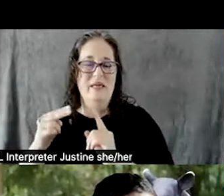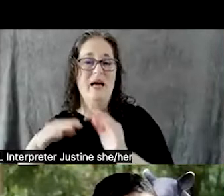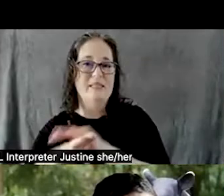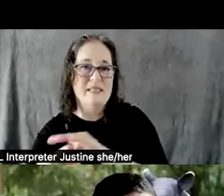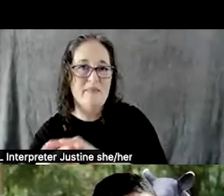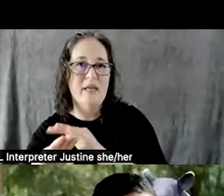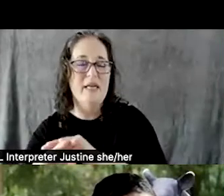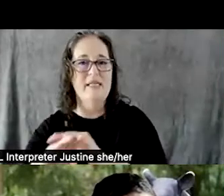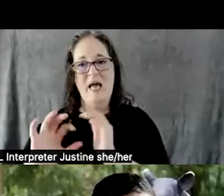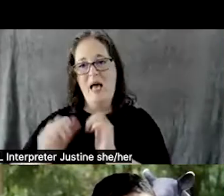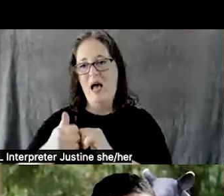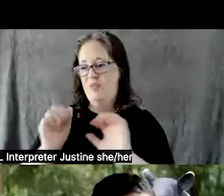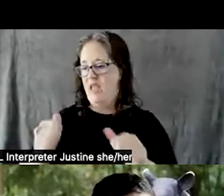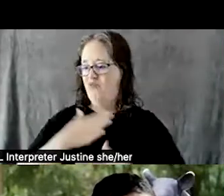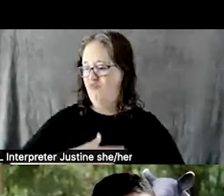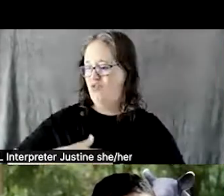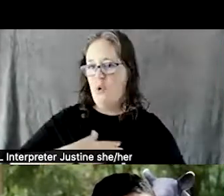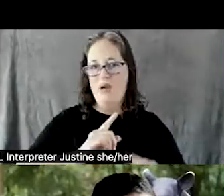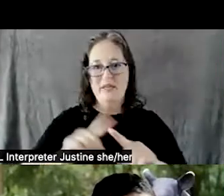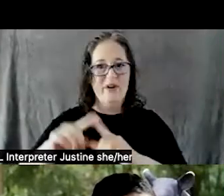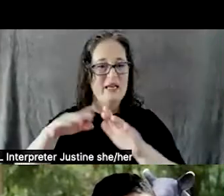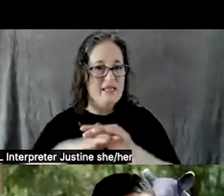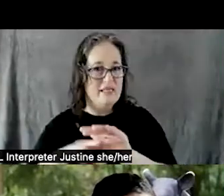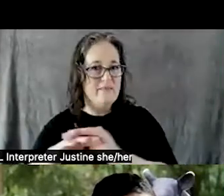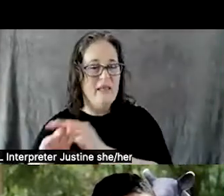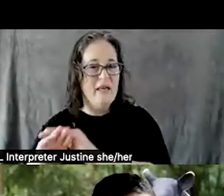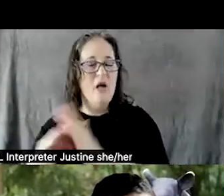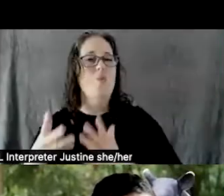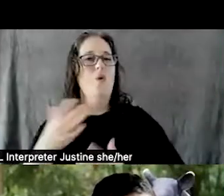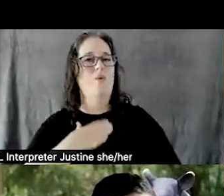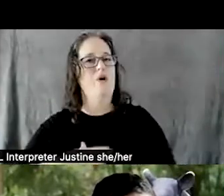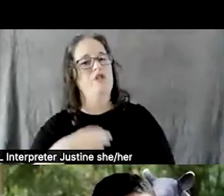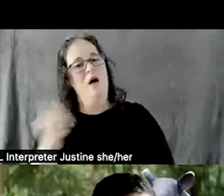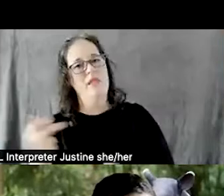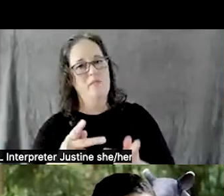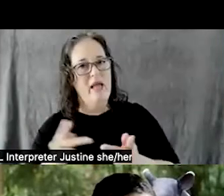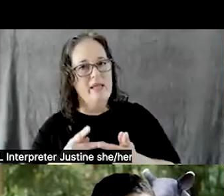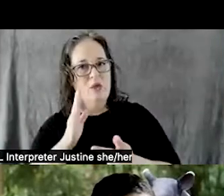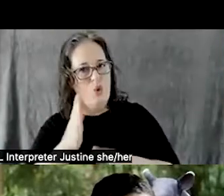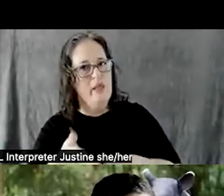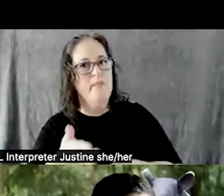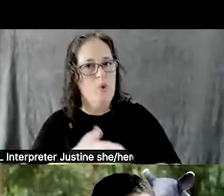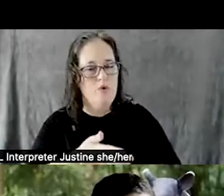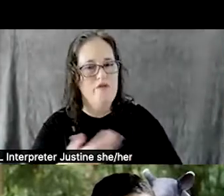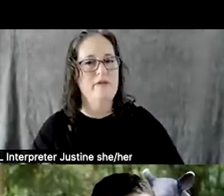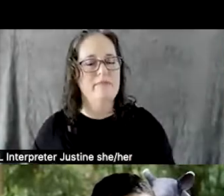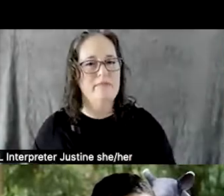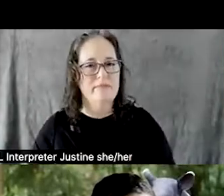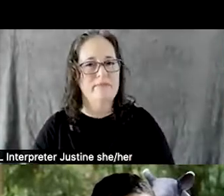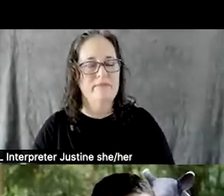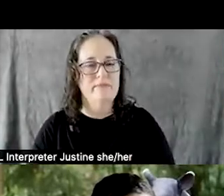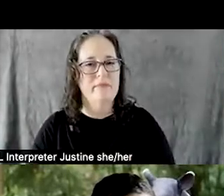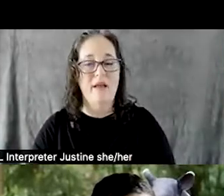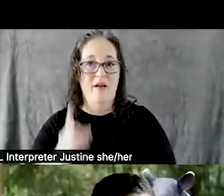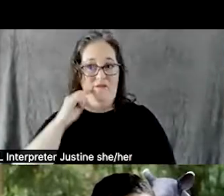enjoy in different places, and what they wished other places would do better. So that was, for